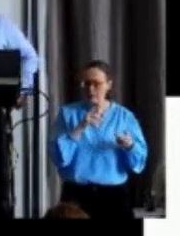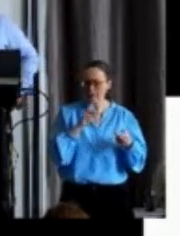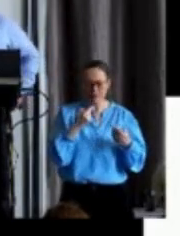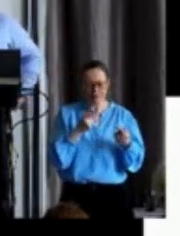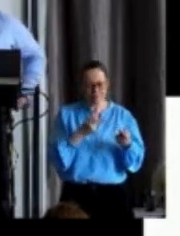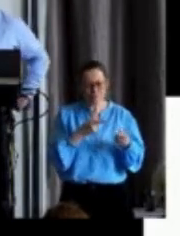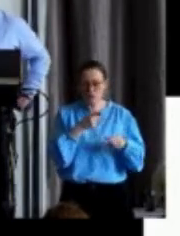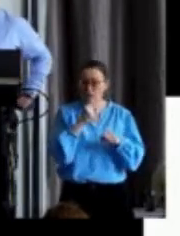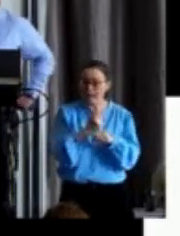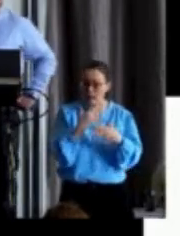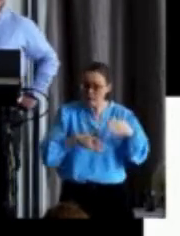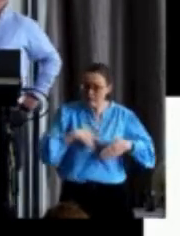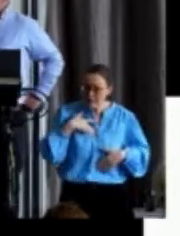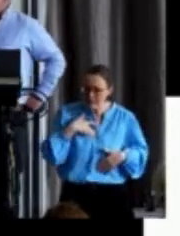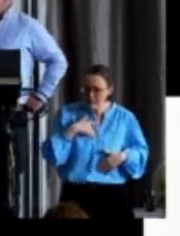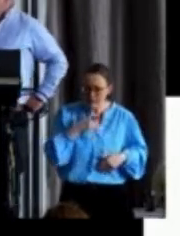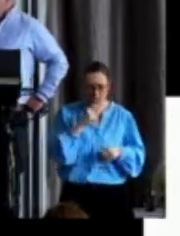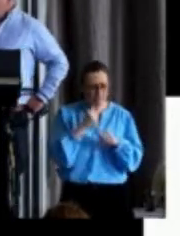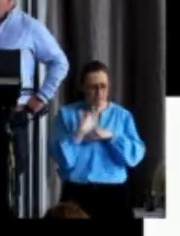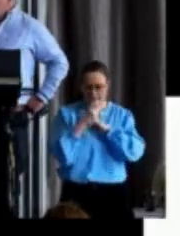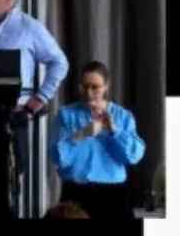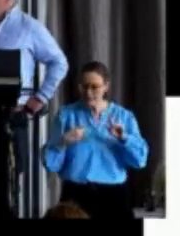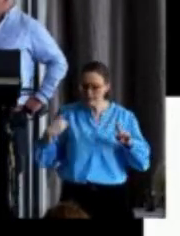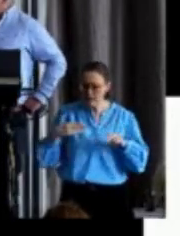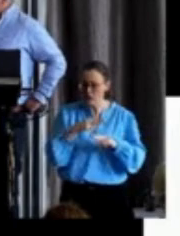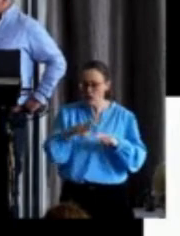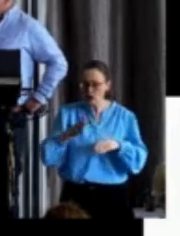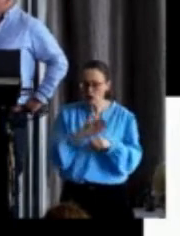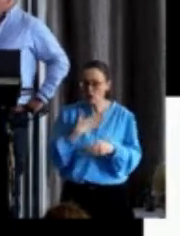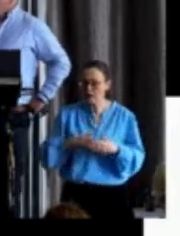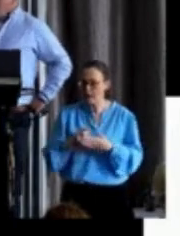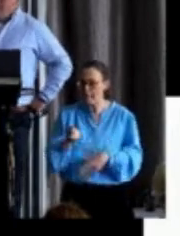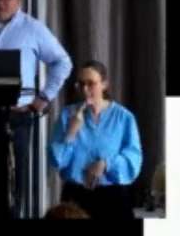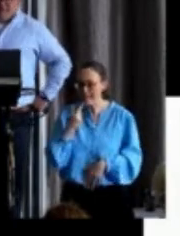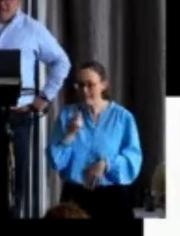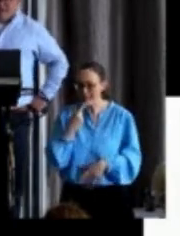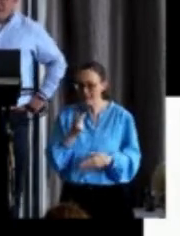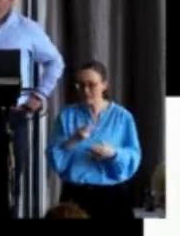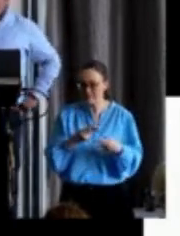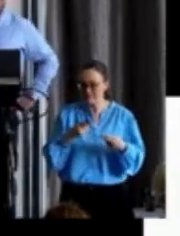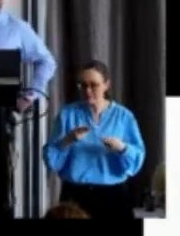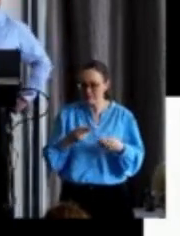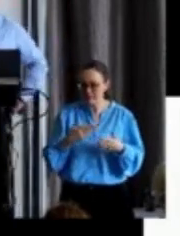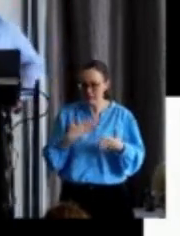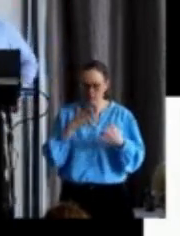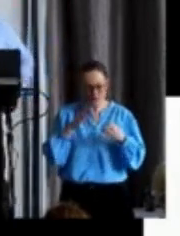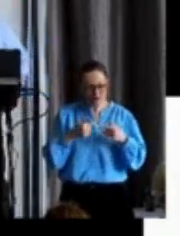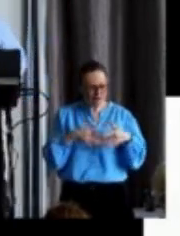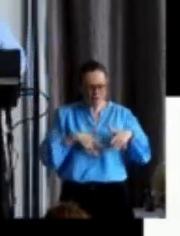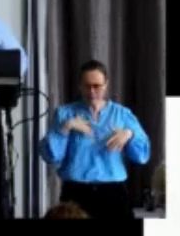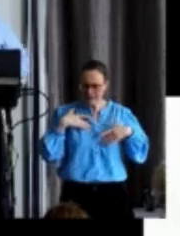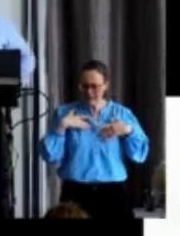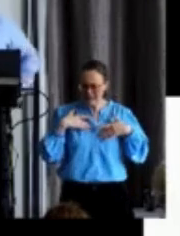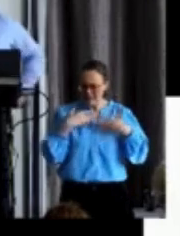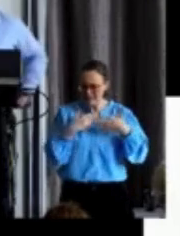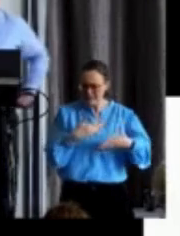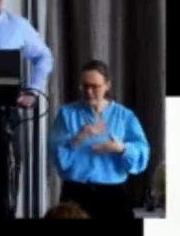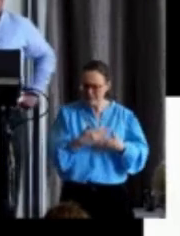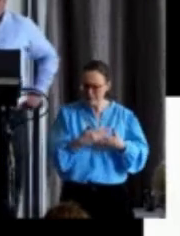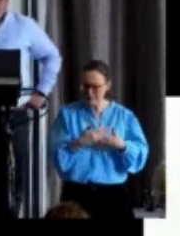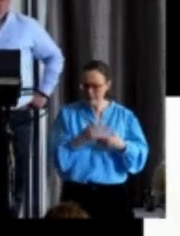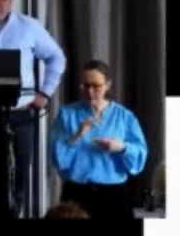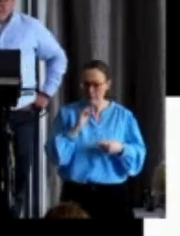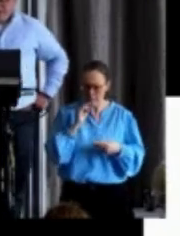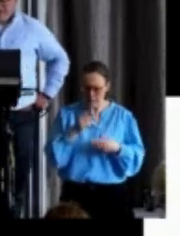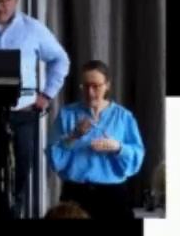how you're feeling, about your experiences that were beyond just medication, beyond the things that were happening, and to be able to unpack the burden